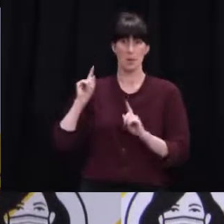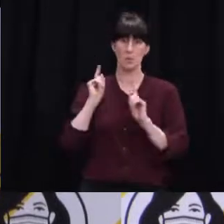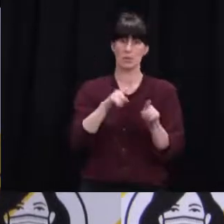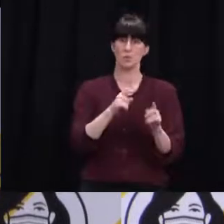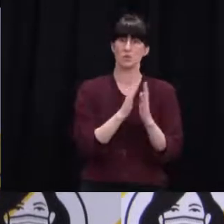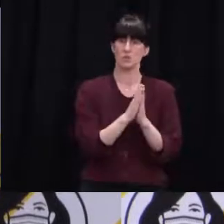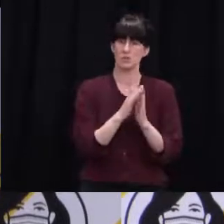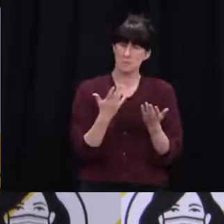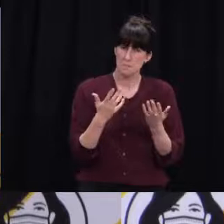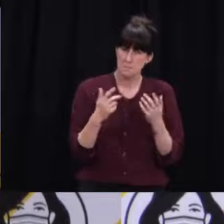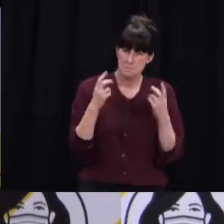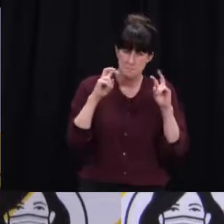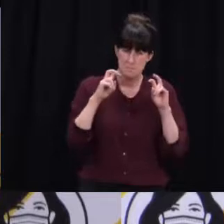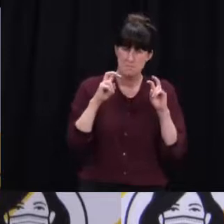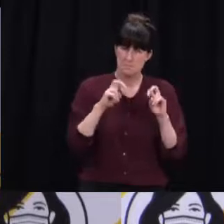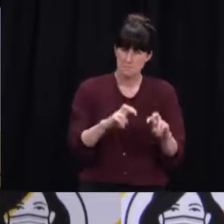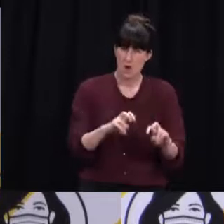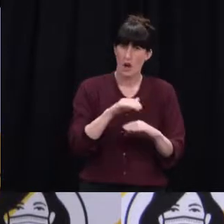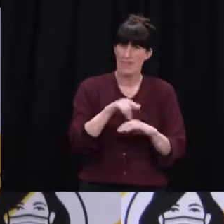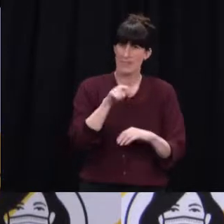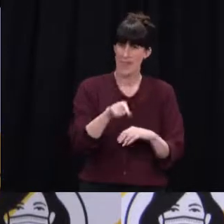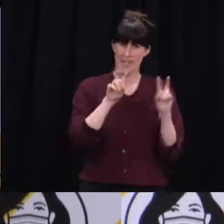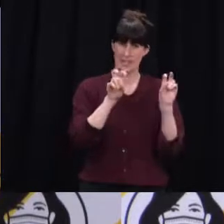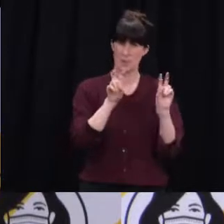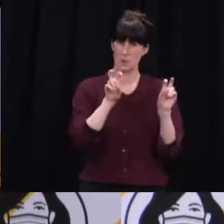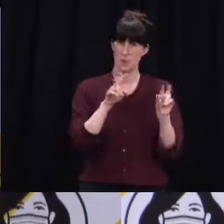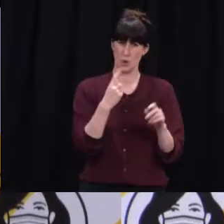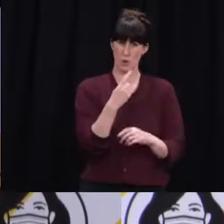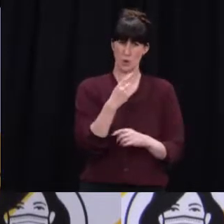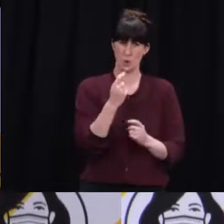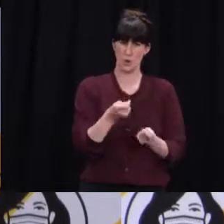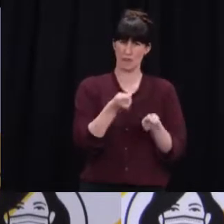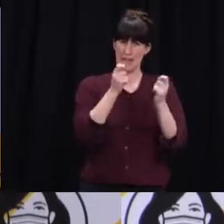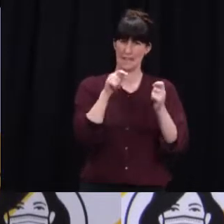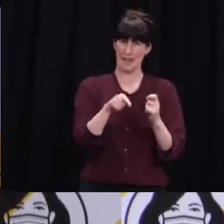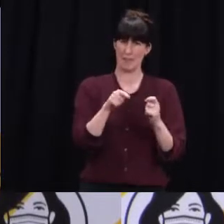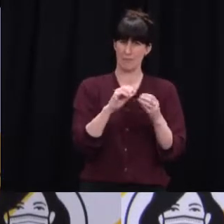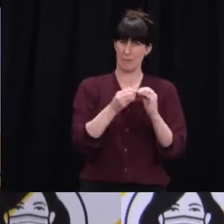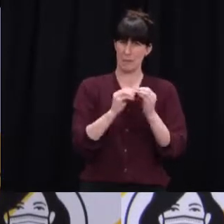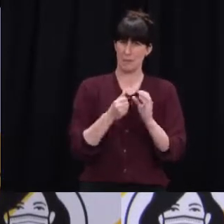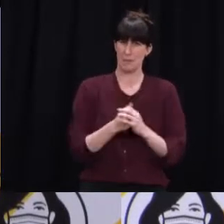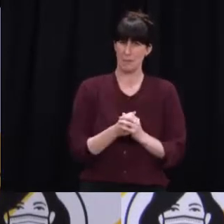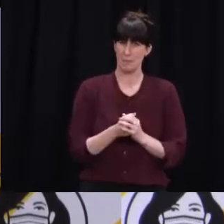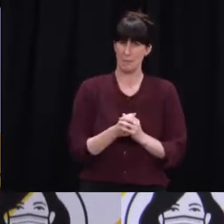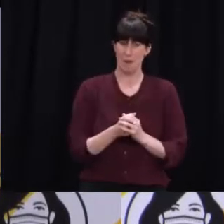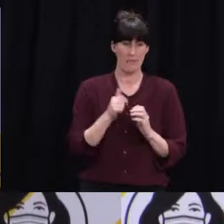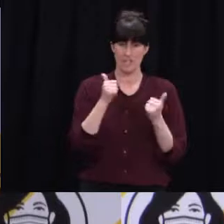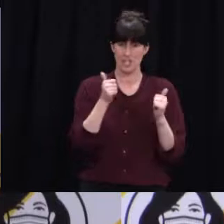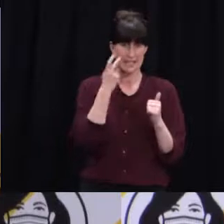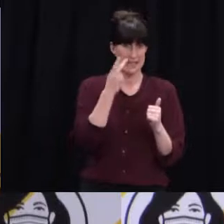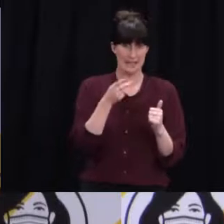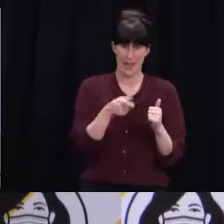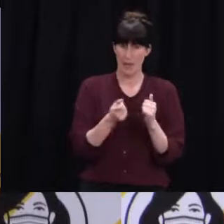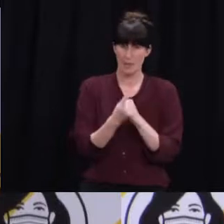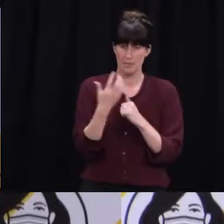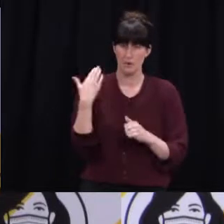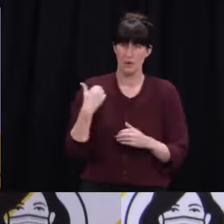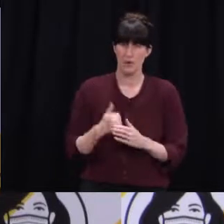in the last week, but I am aware that that has happened up until now. So, look, I'm happy to look more at the who's raising the